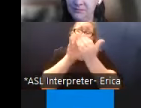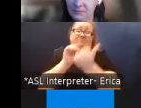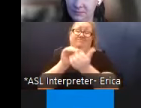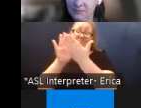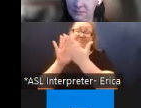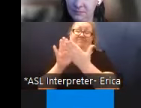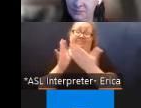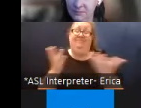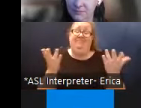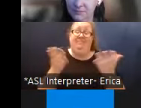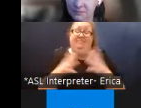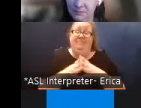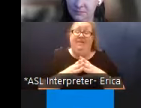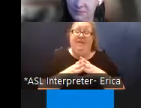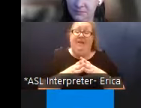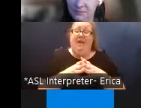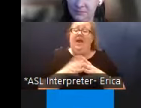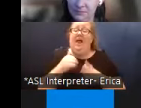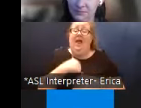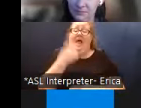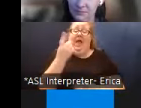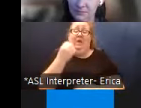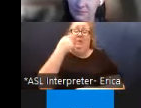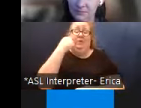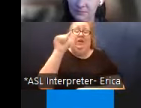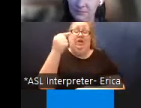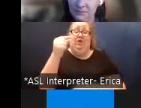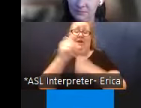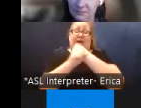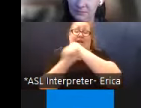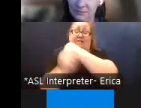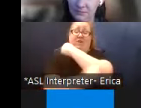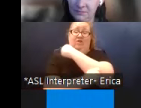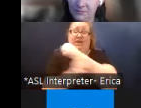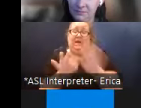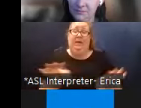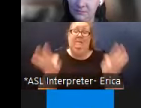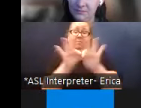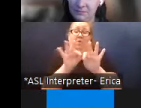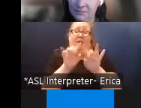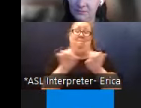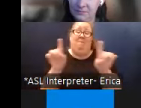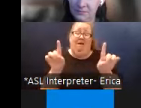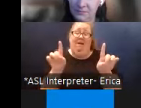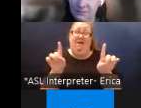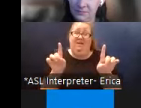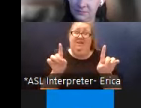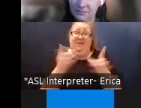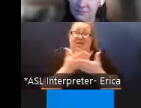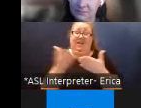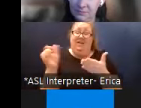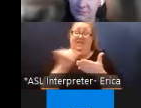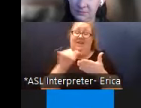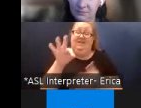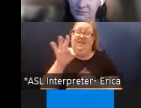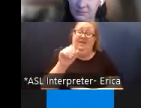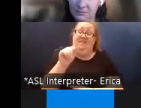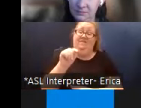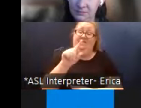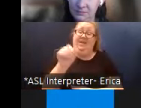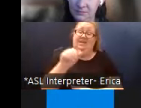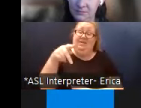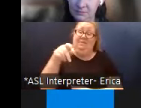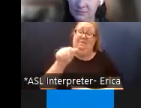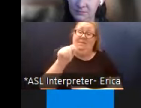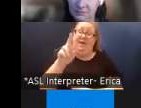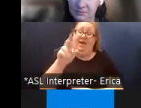And I do think that green infrastructure is important, but big things like Fitzpatrick Park, I think whatever's going to